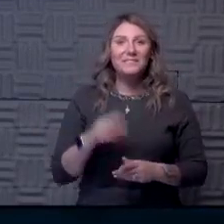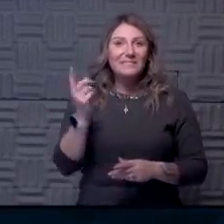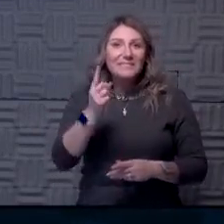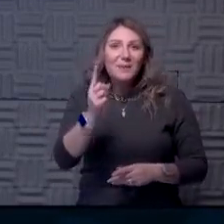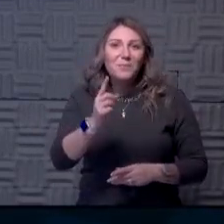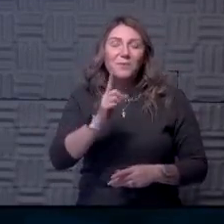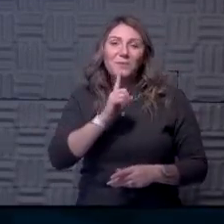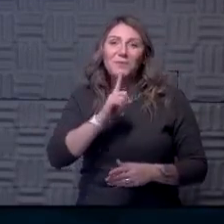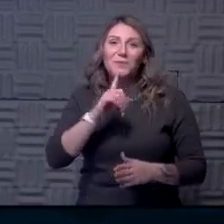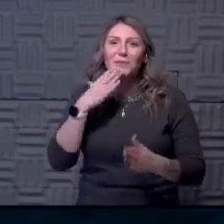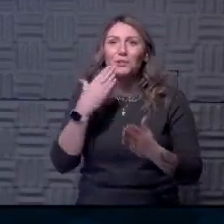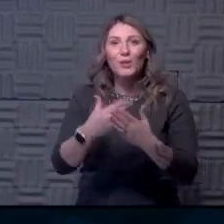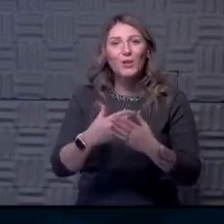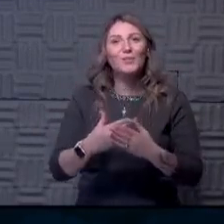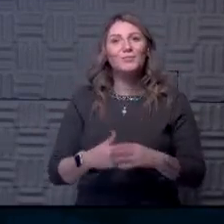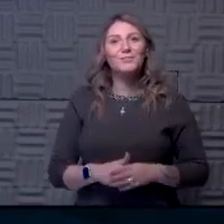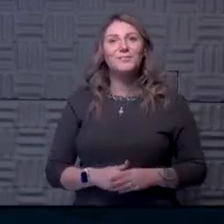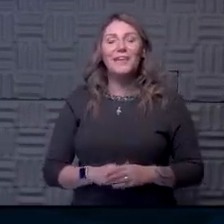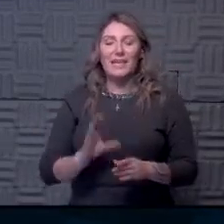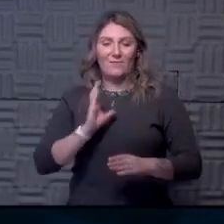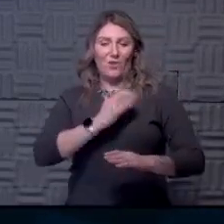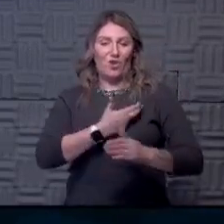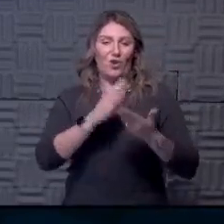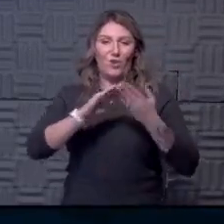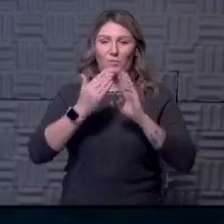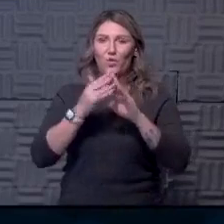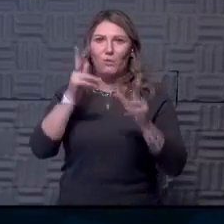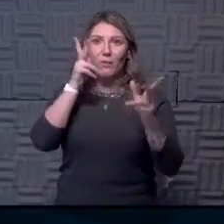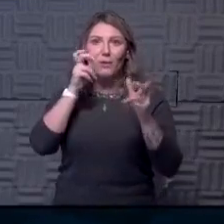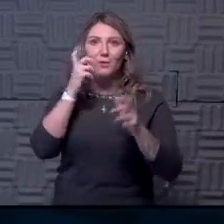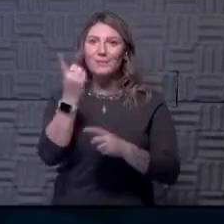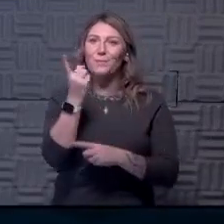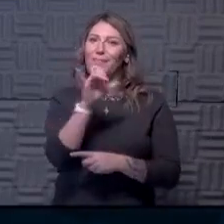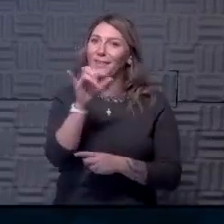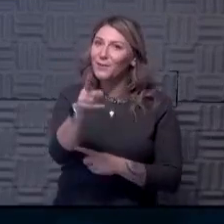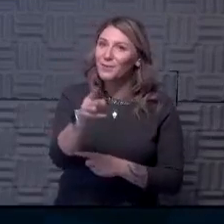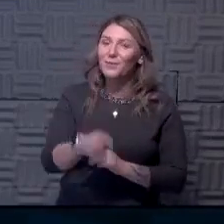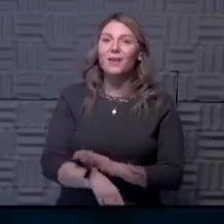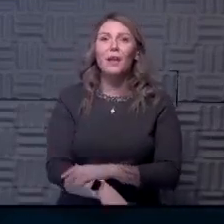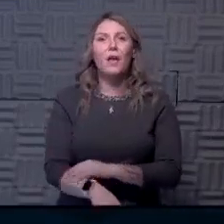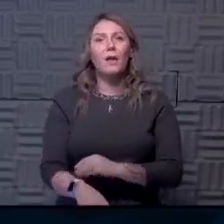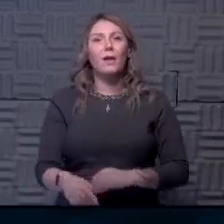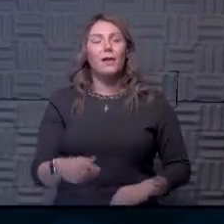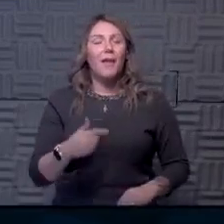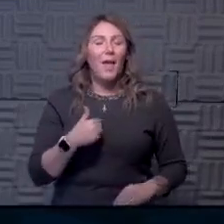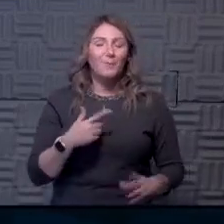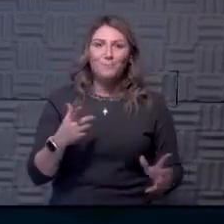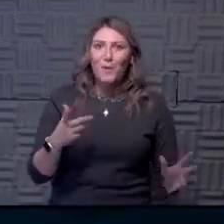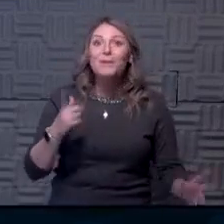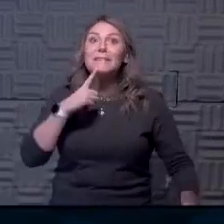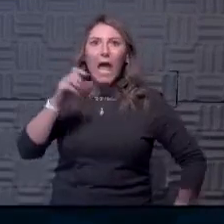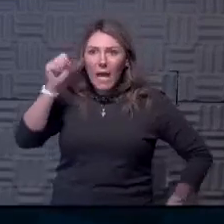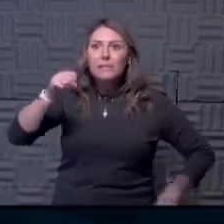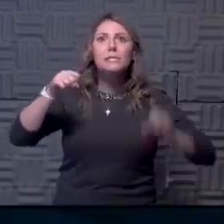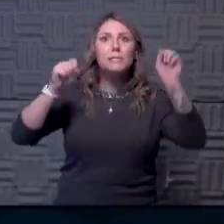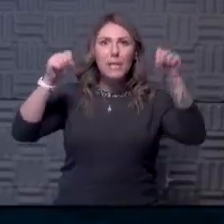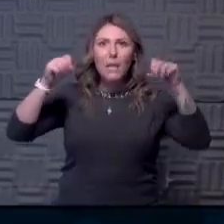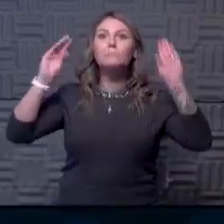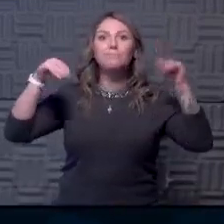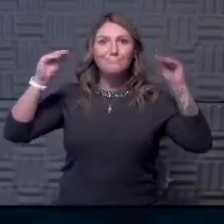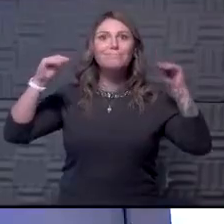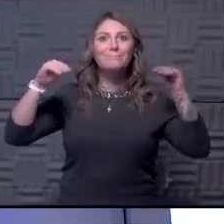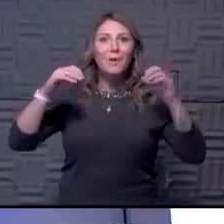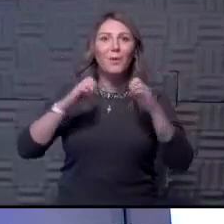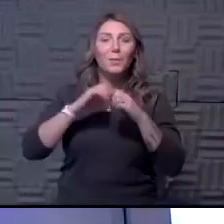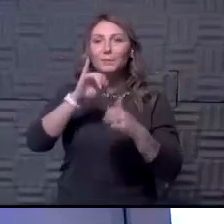really good for our community to hear from someone like you. Claudia, we're all shaking our heads yes here with Jill